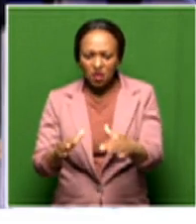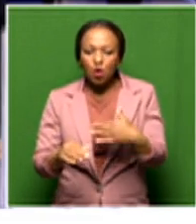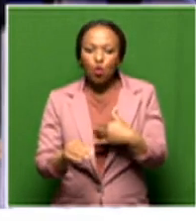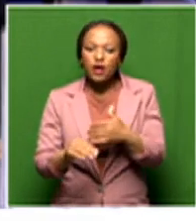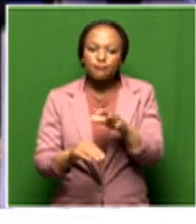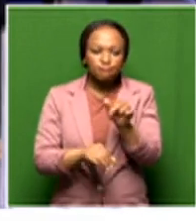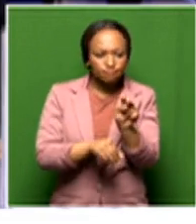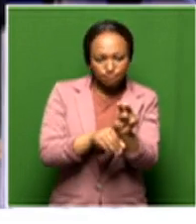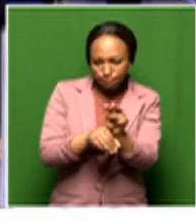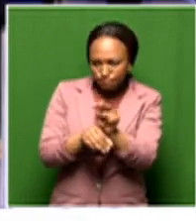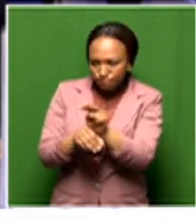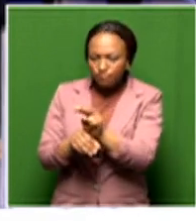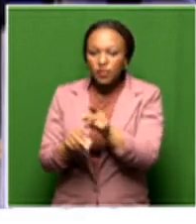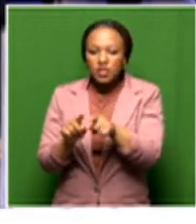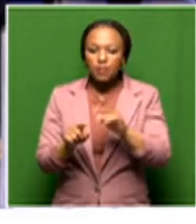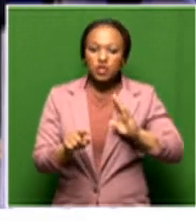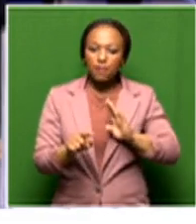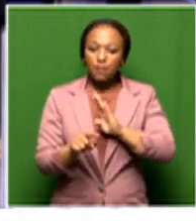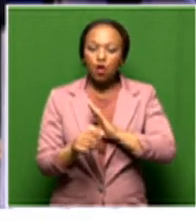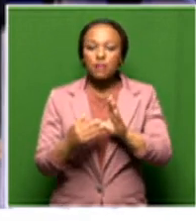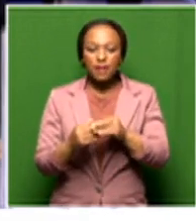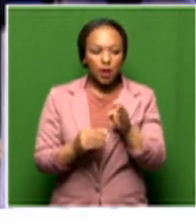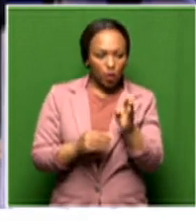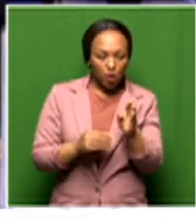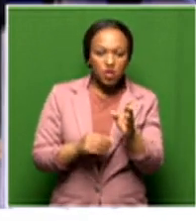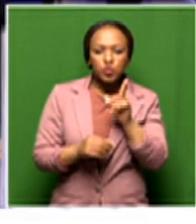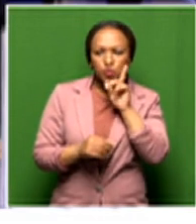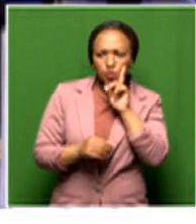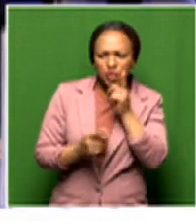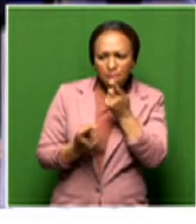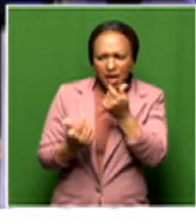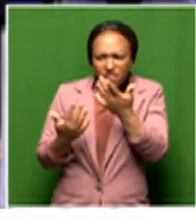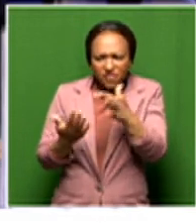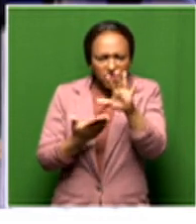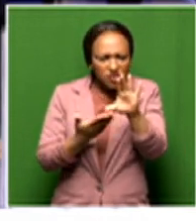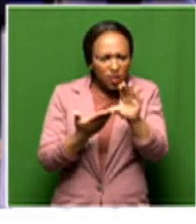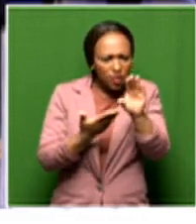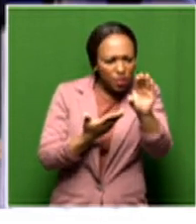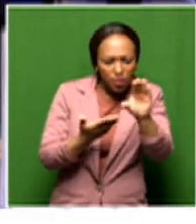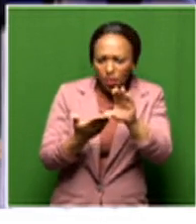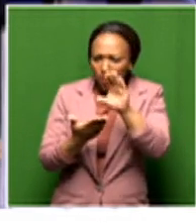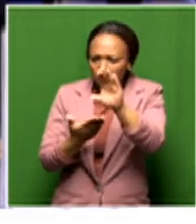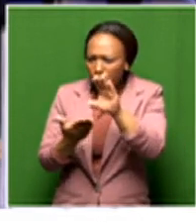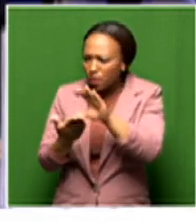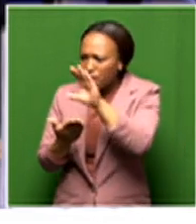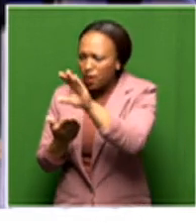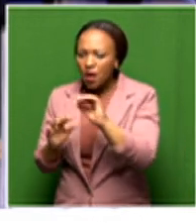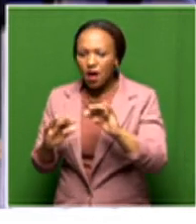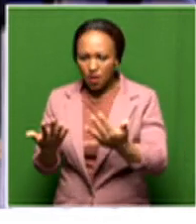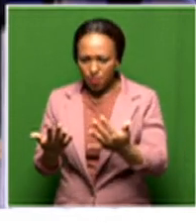oversight of board members in how the funds are actually deployed, and